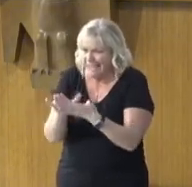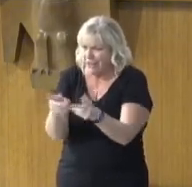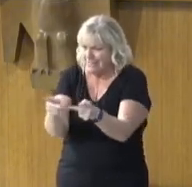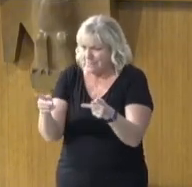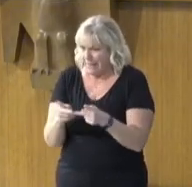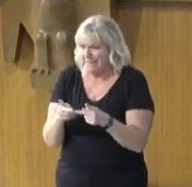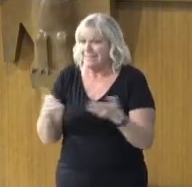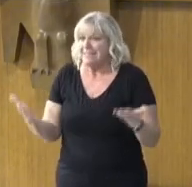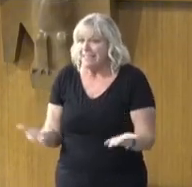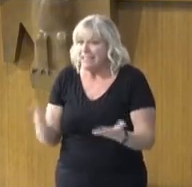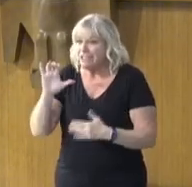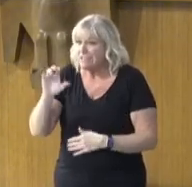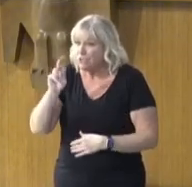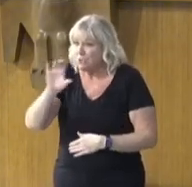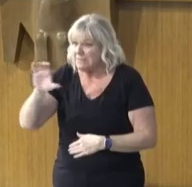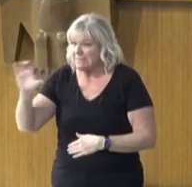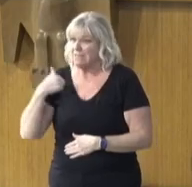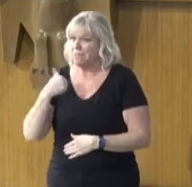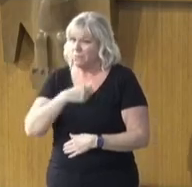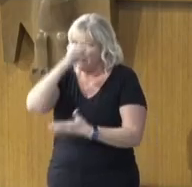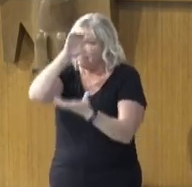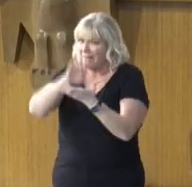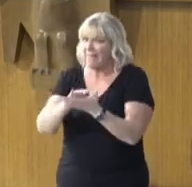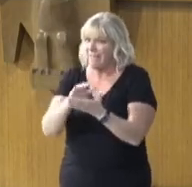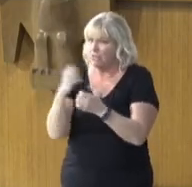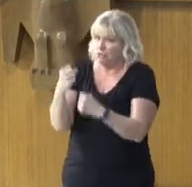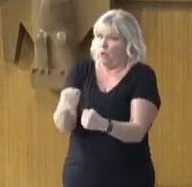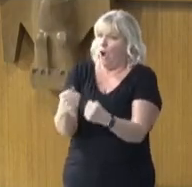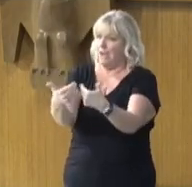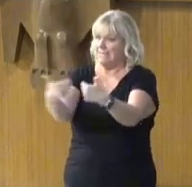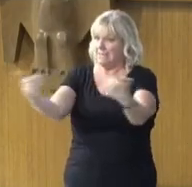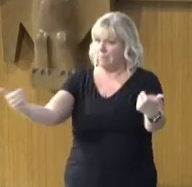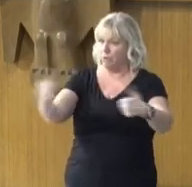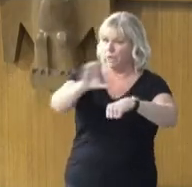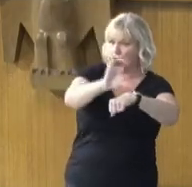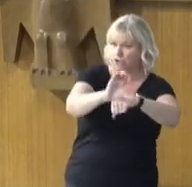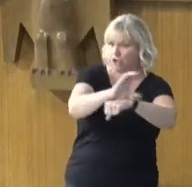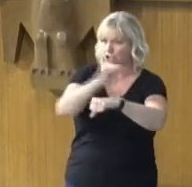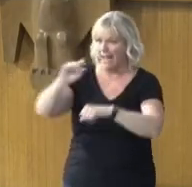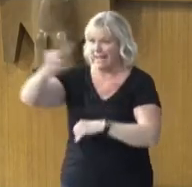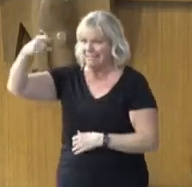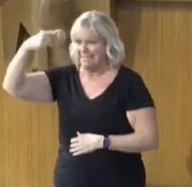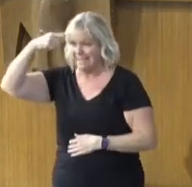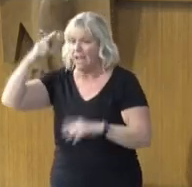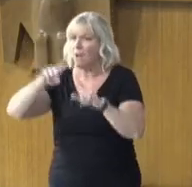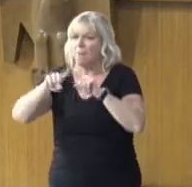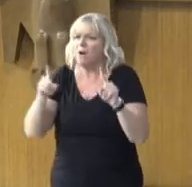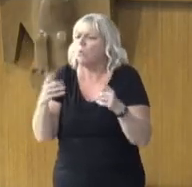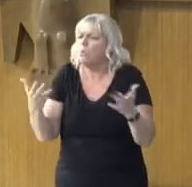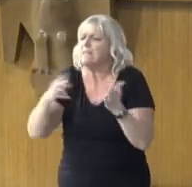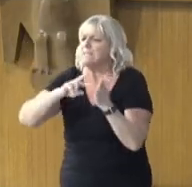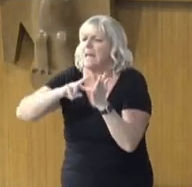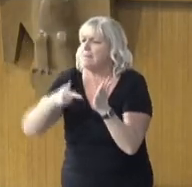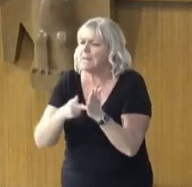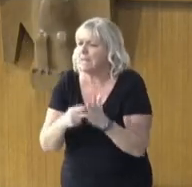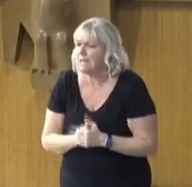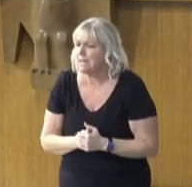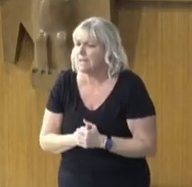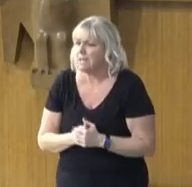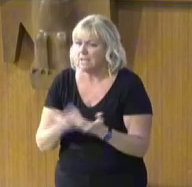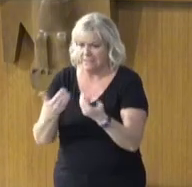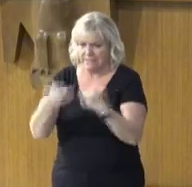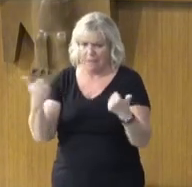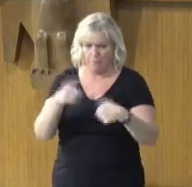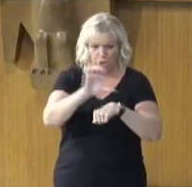believe strongly in the separation of church and state. But let's be very clear about what that means. The separation of church and